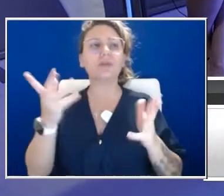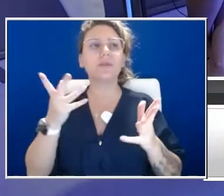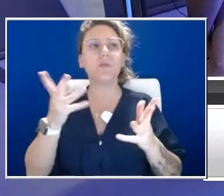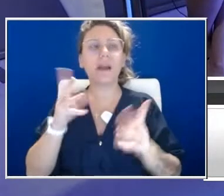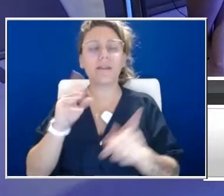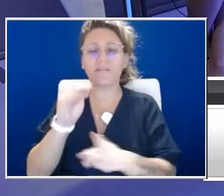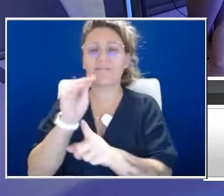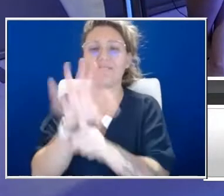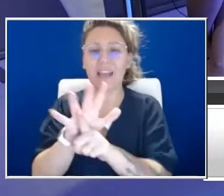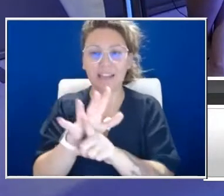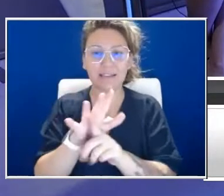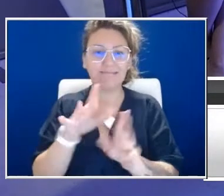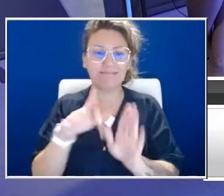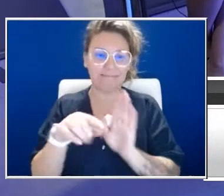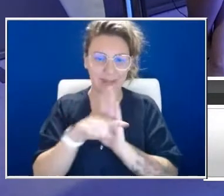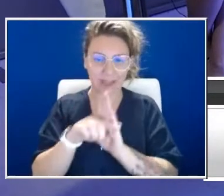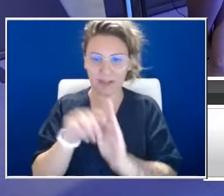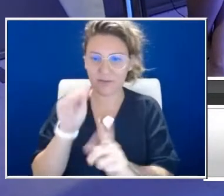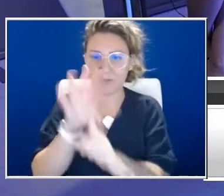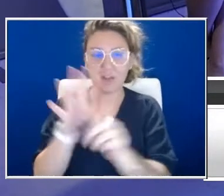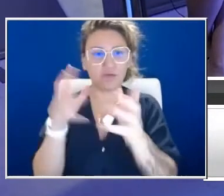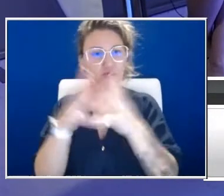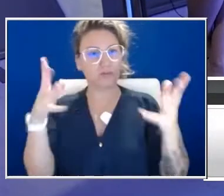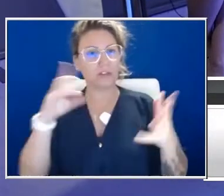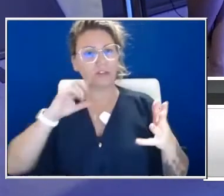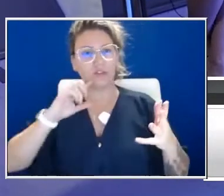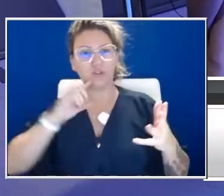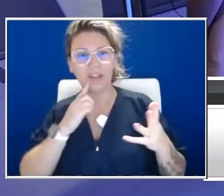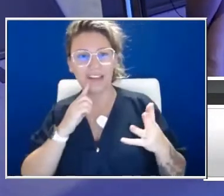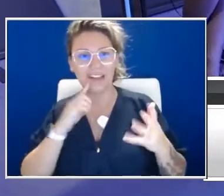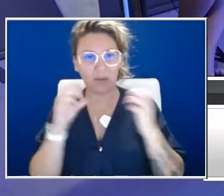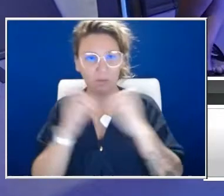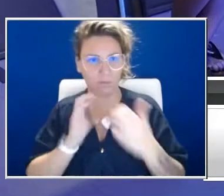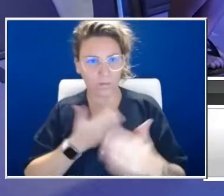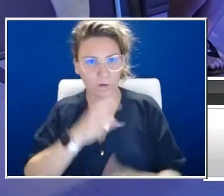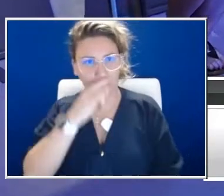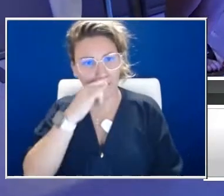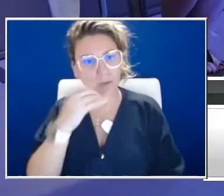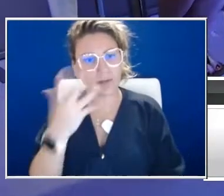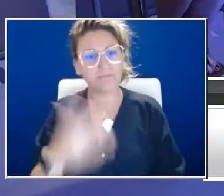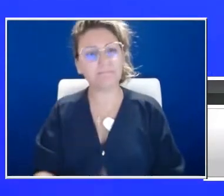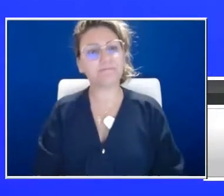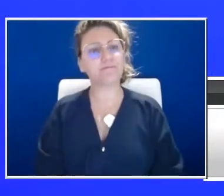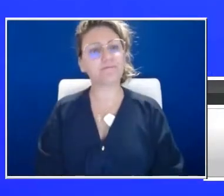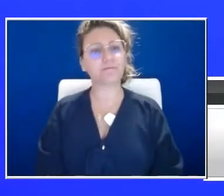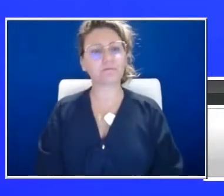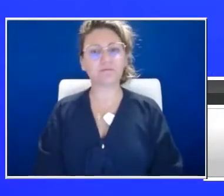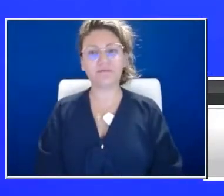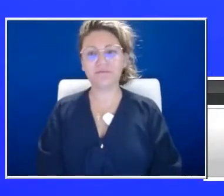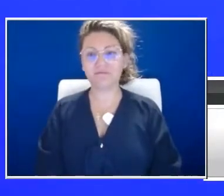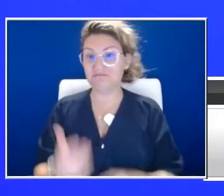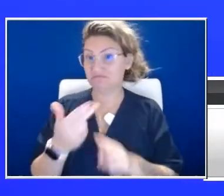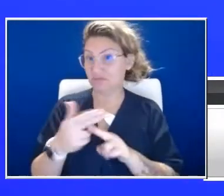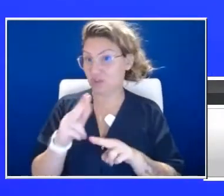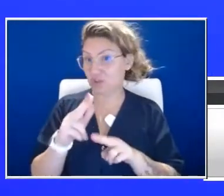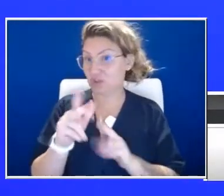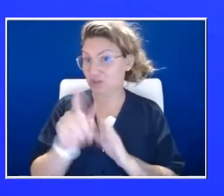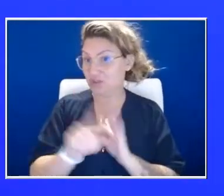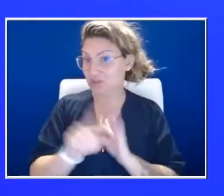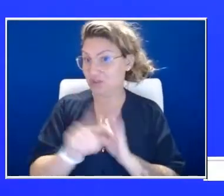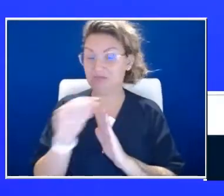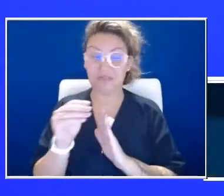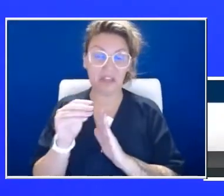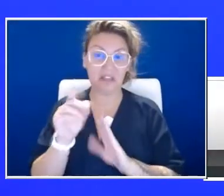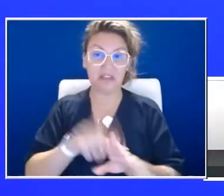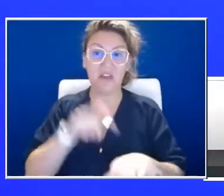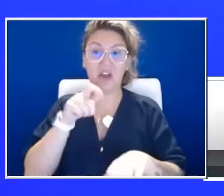negative effects can too much candy have on our kids? So there's a short term and a long term. And Halloween night, you're supposed to get